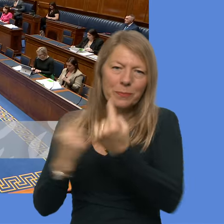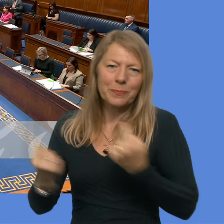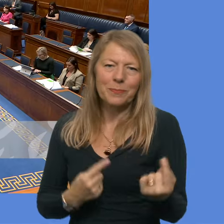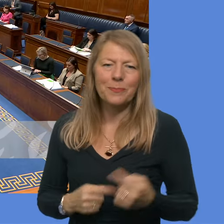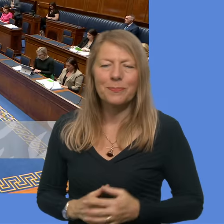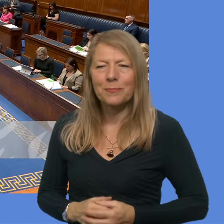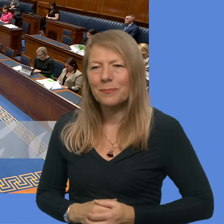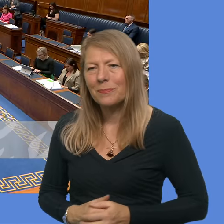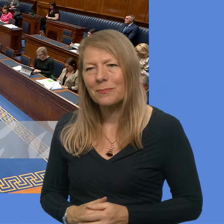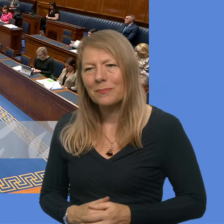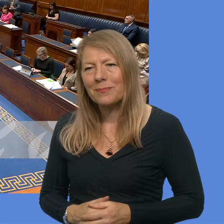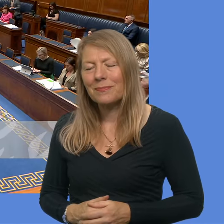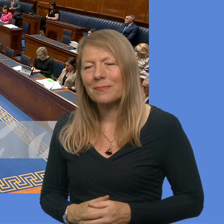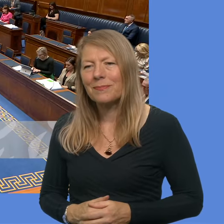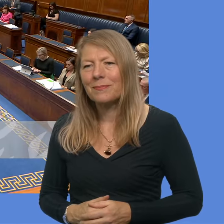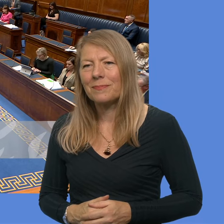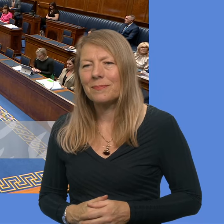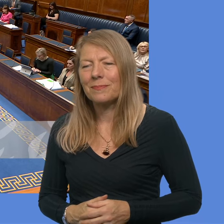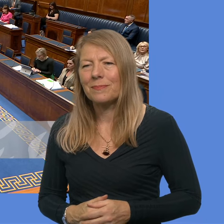please. Minister.